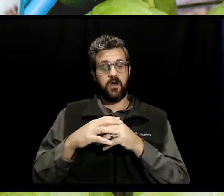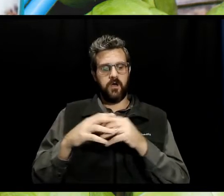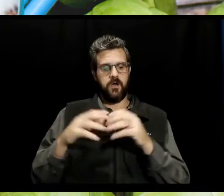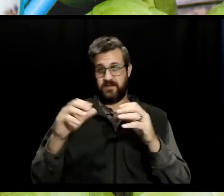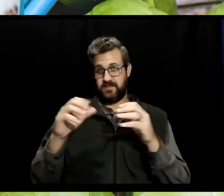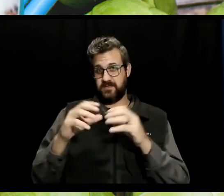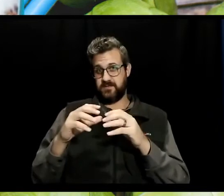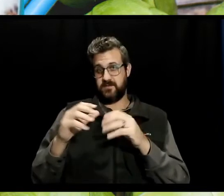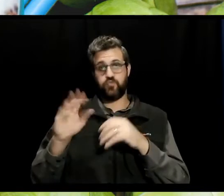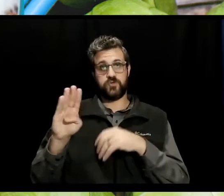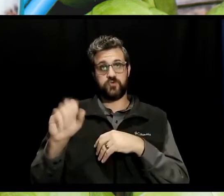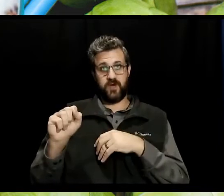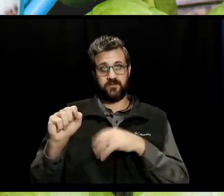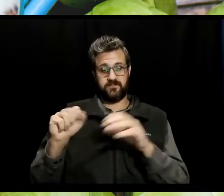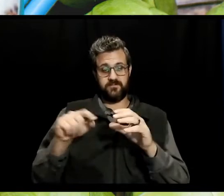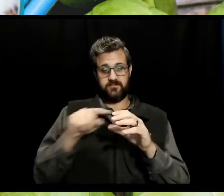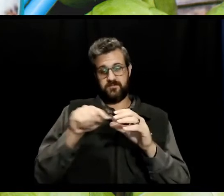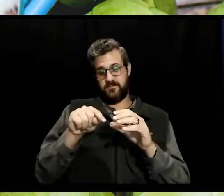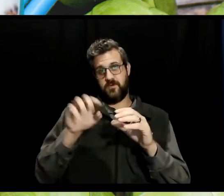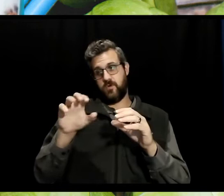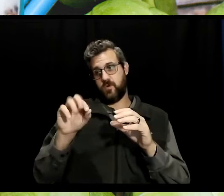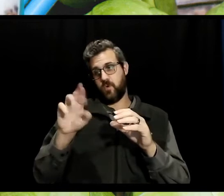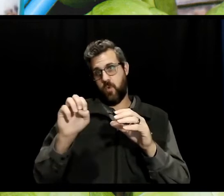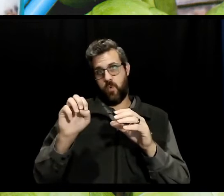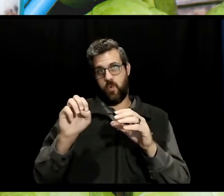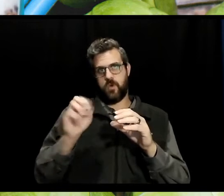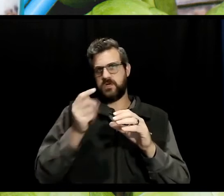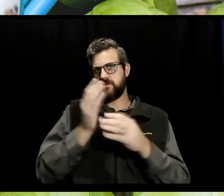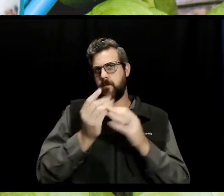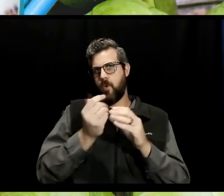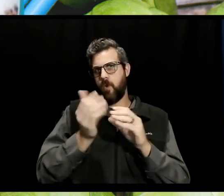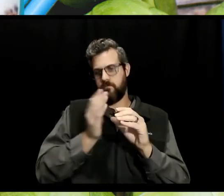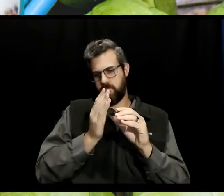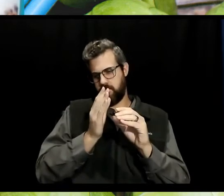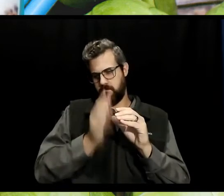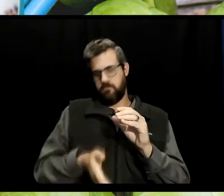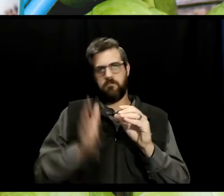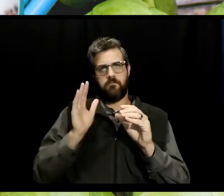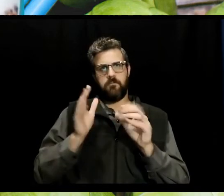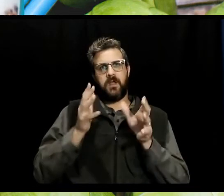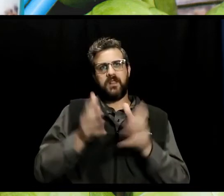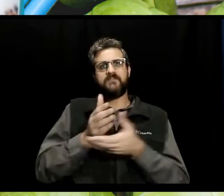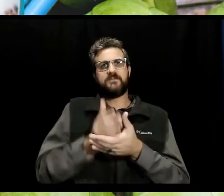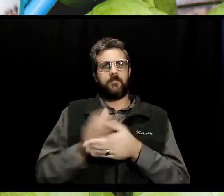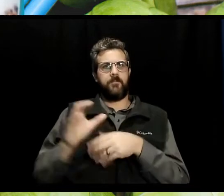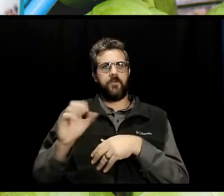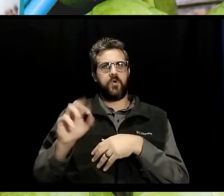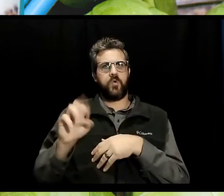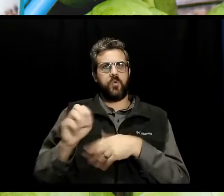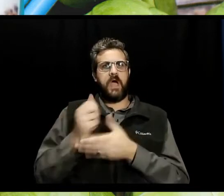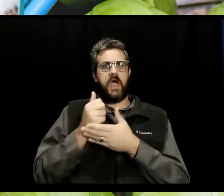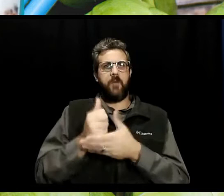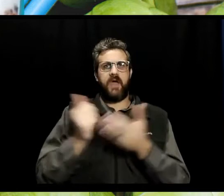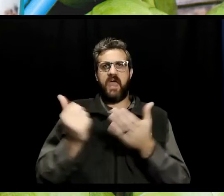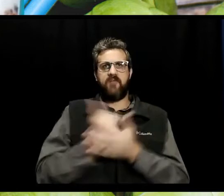all of it, because I want to leave that core on so it helps keep my sprout